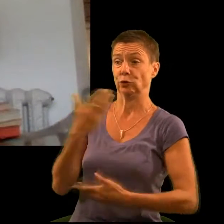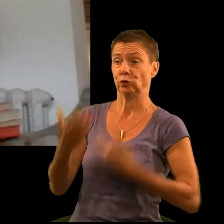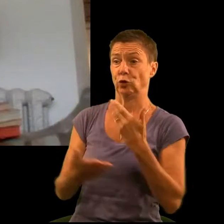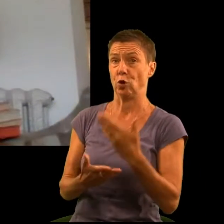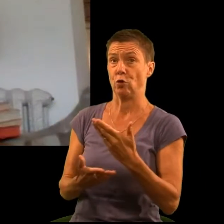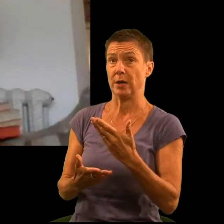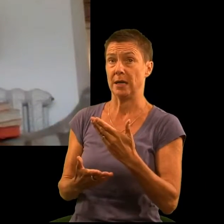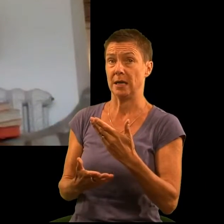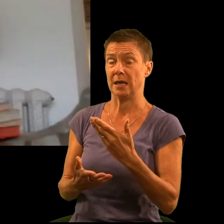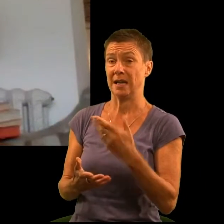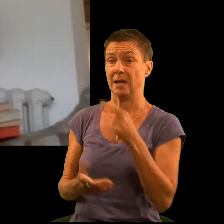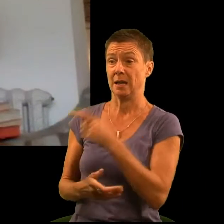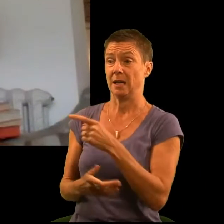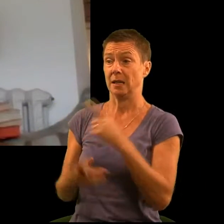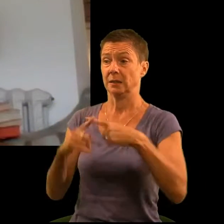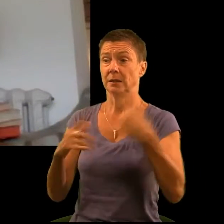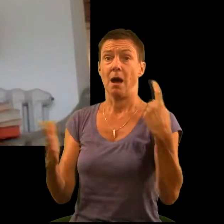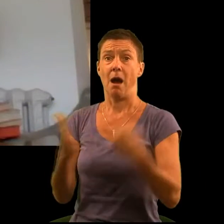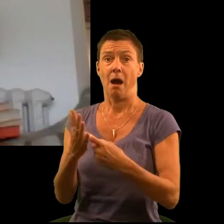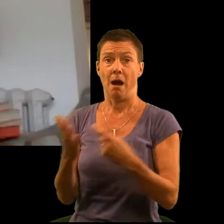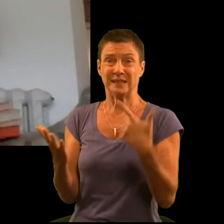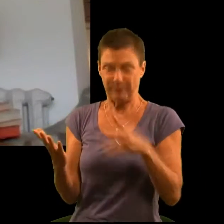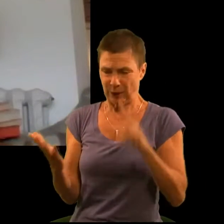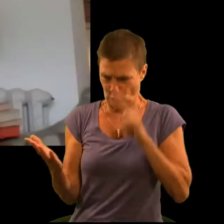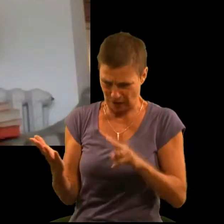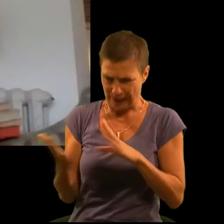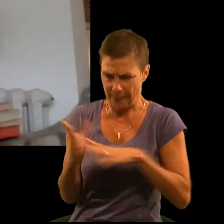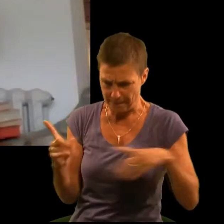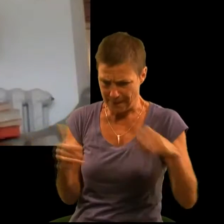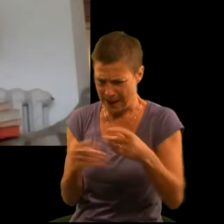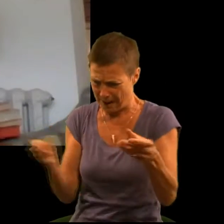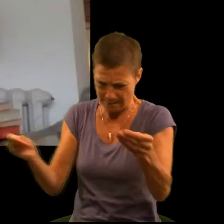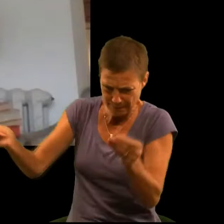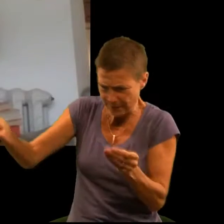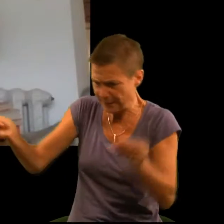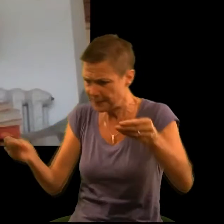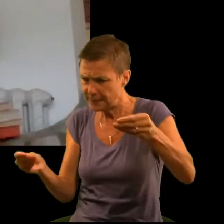Oh dear, he realises he's been map reading, but